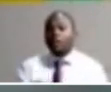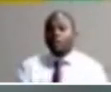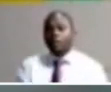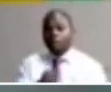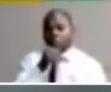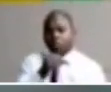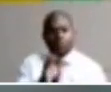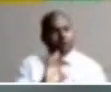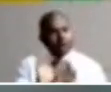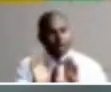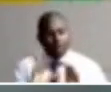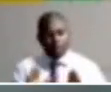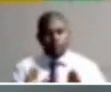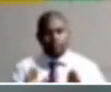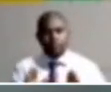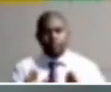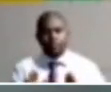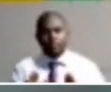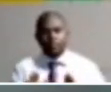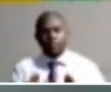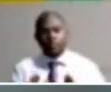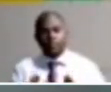coughing.